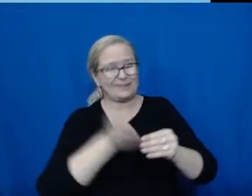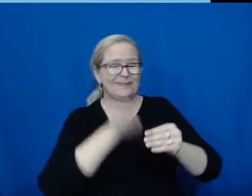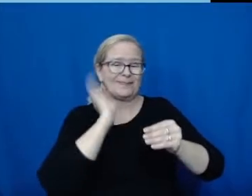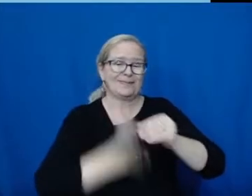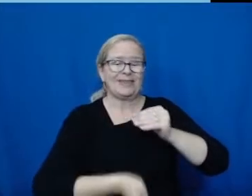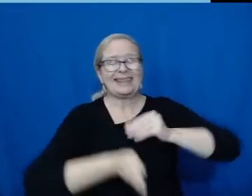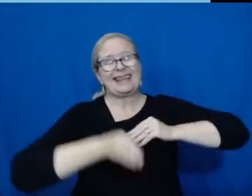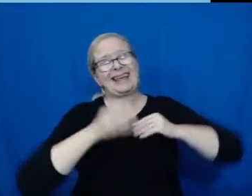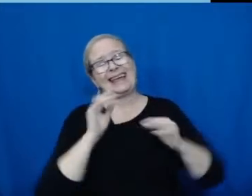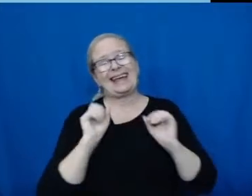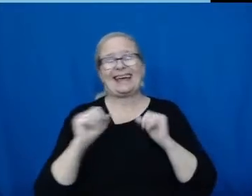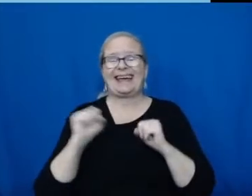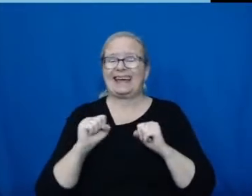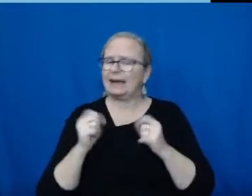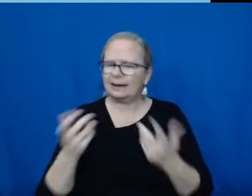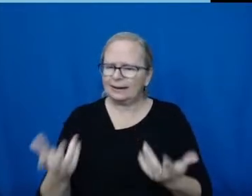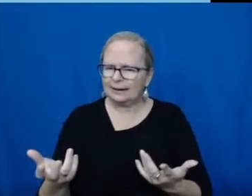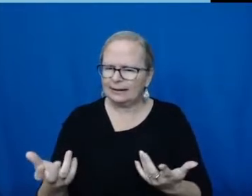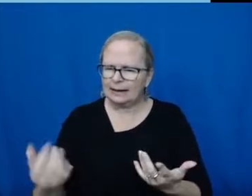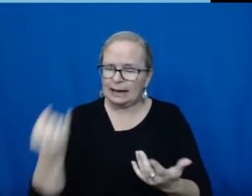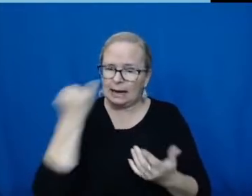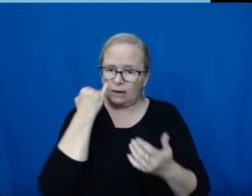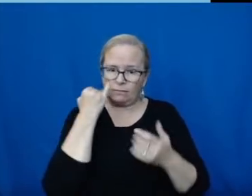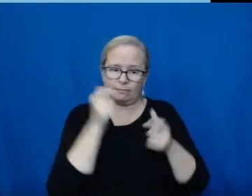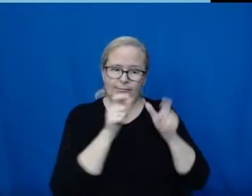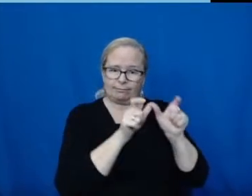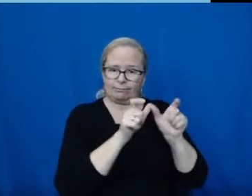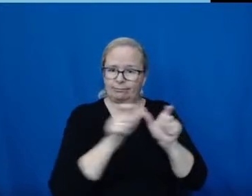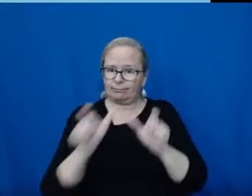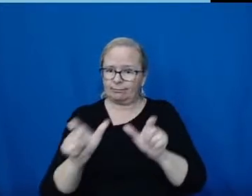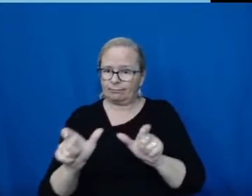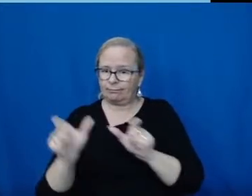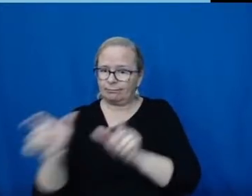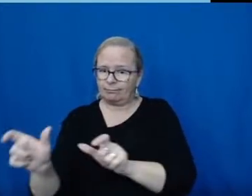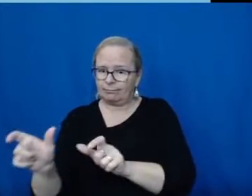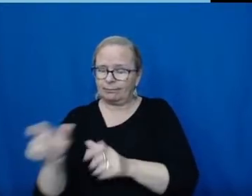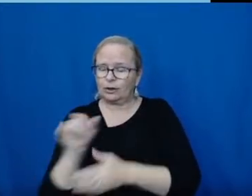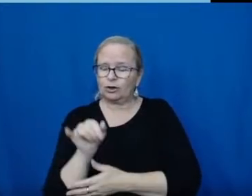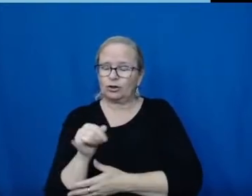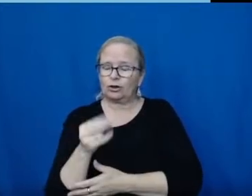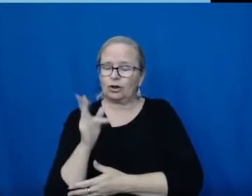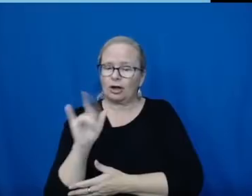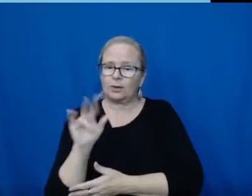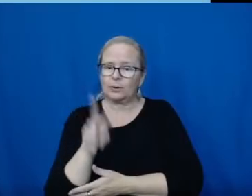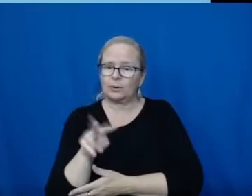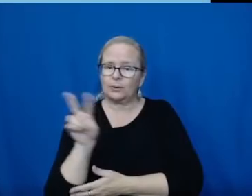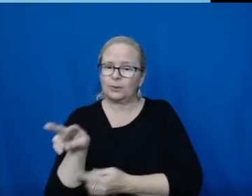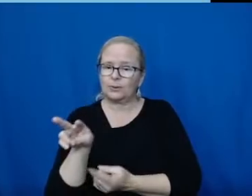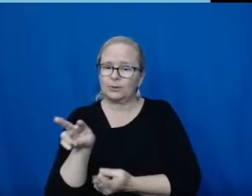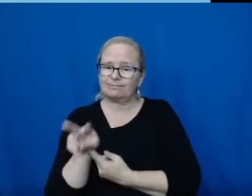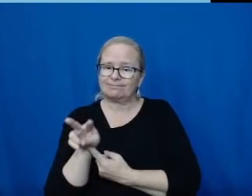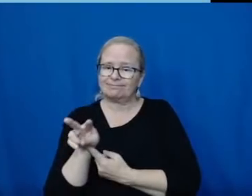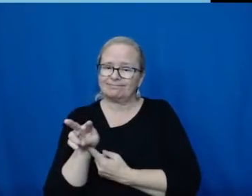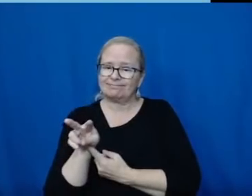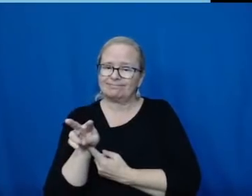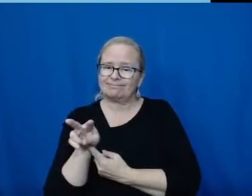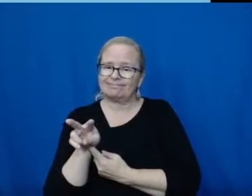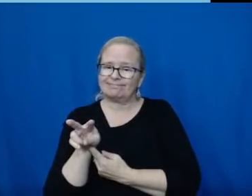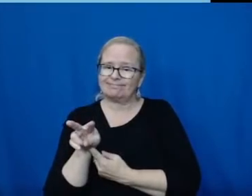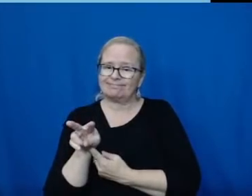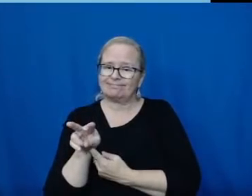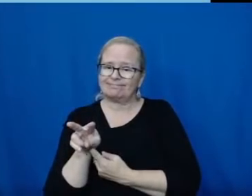wave, with mostly driven by Delta variant. But if now we would